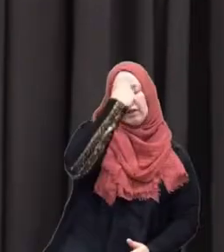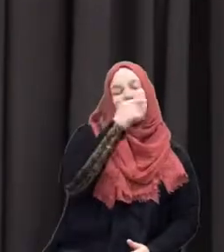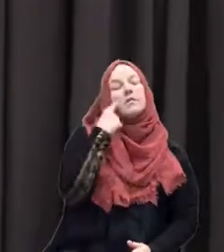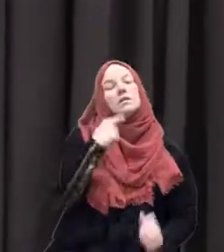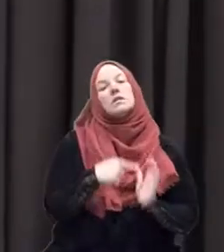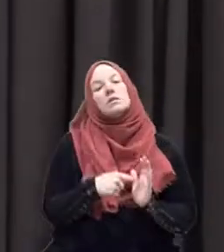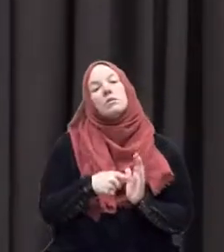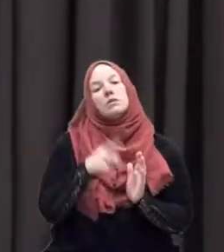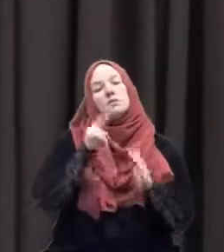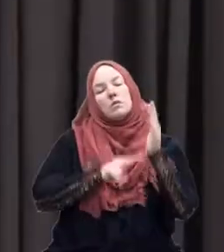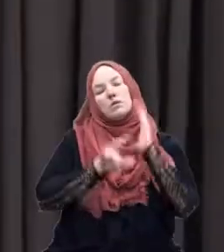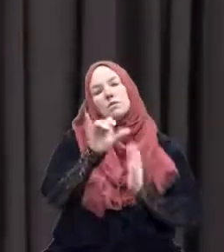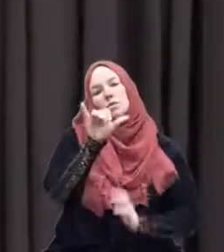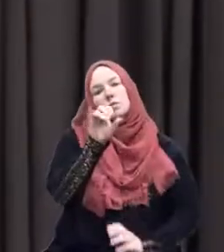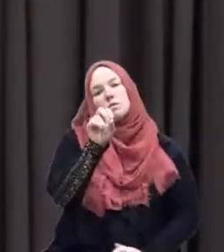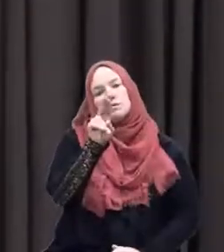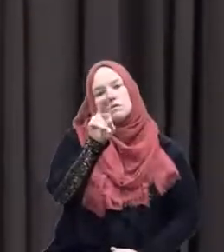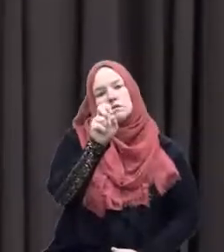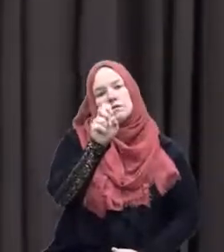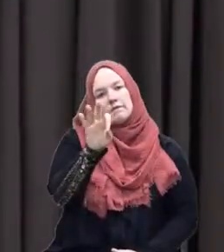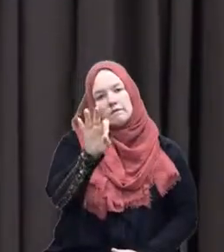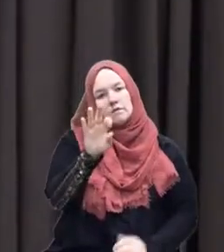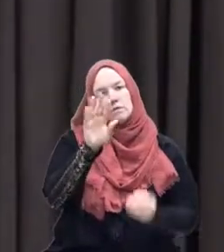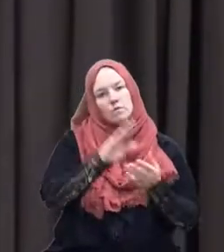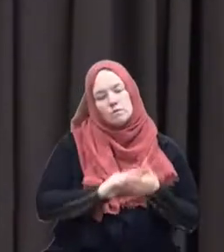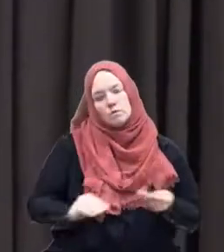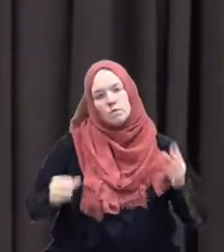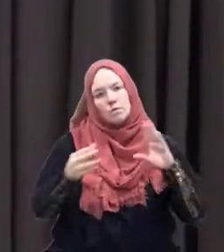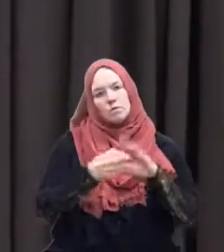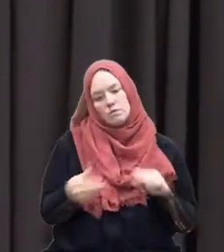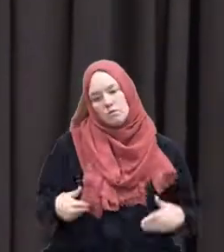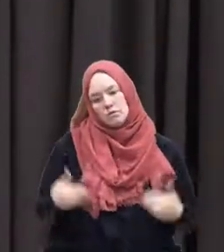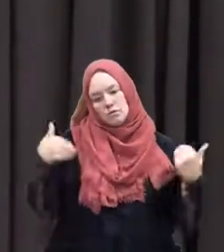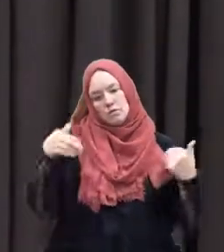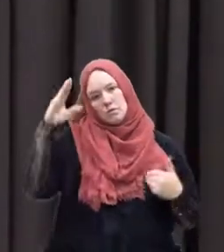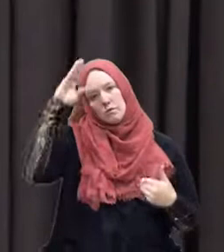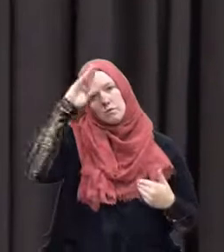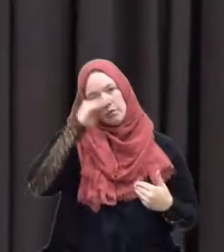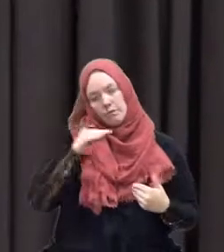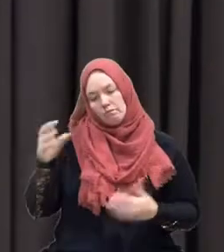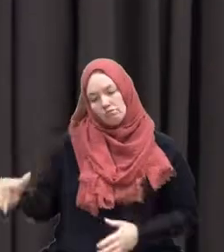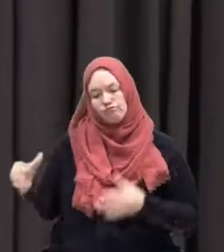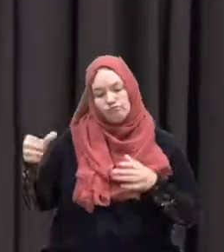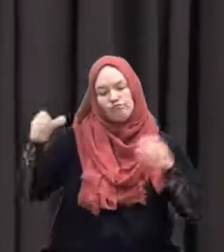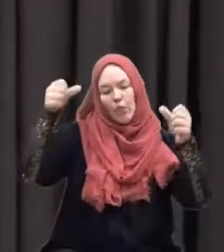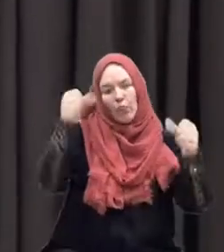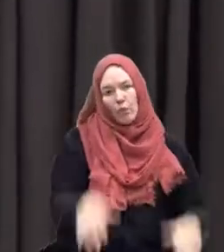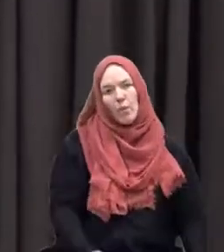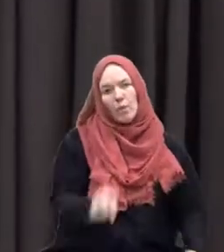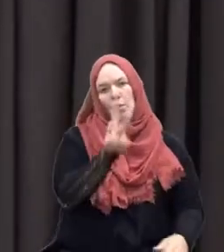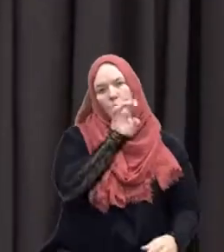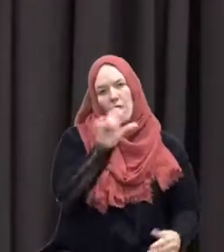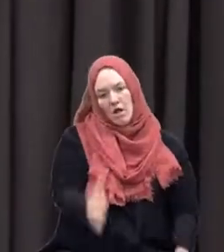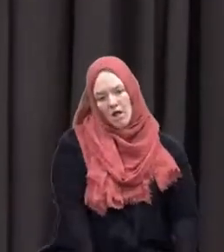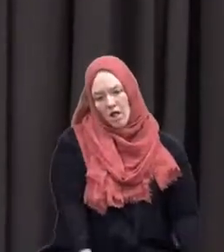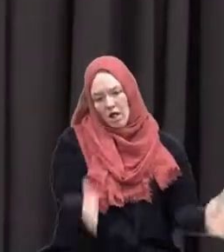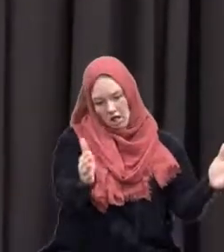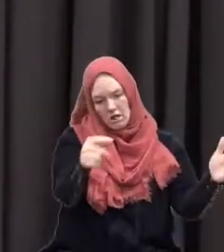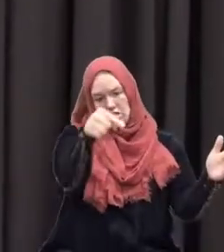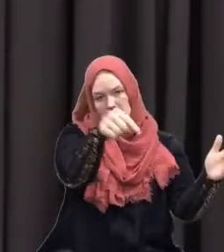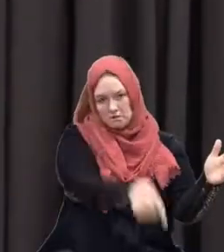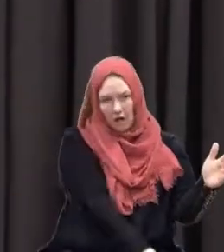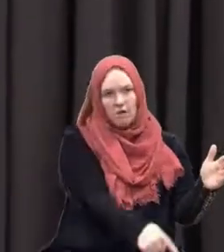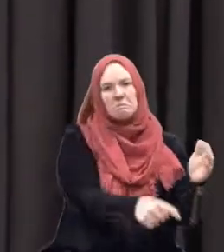Look, for example, Prophet Yusuf's story. A young boy was taken, thrown into the well,